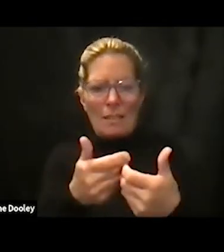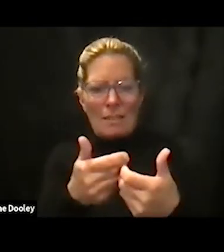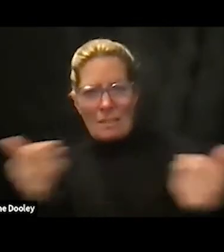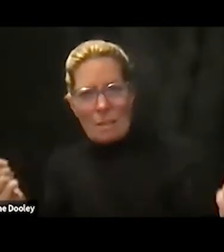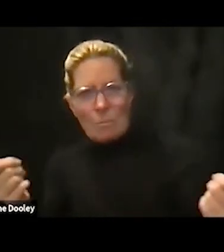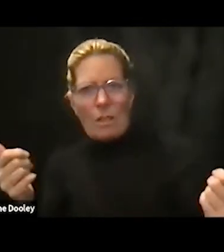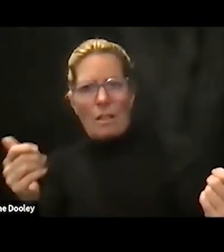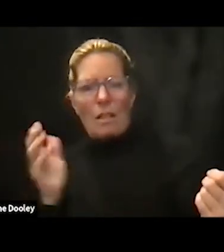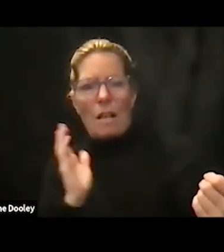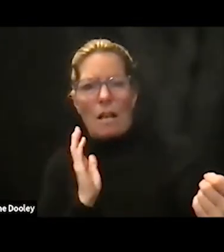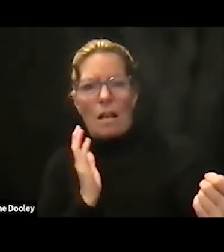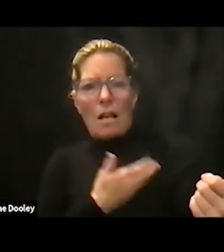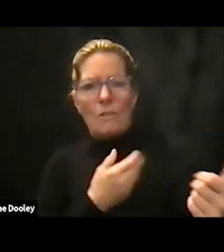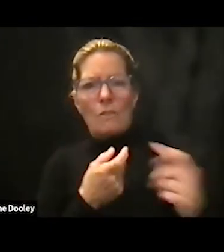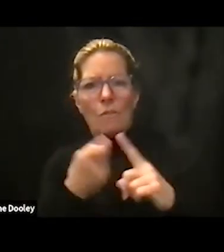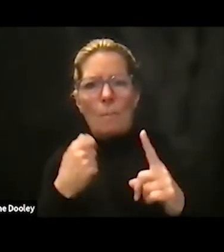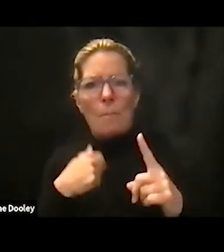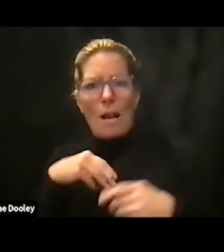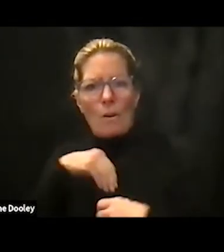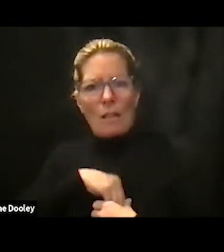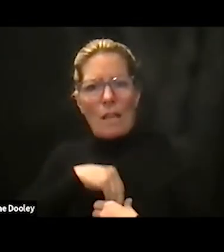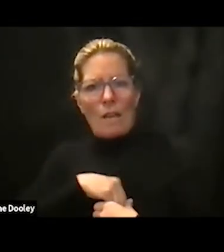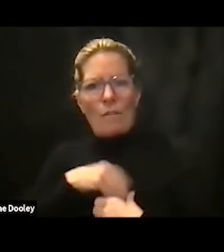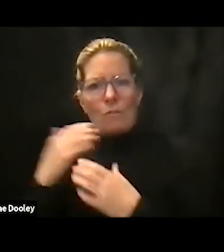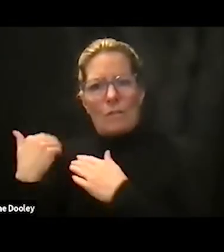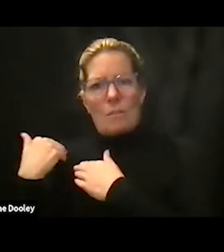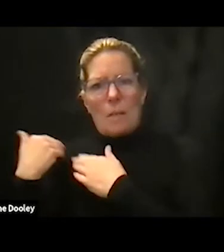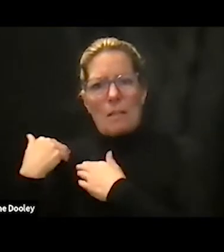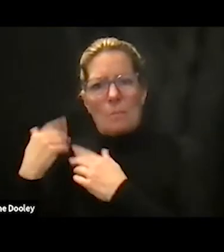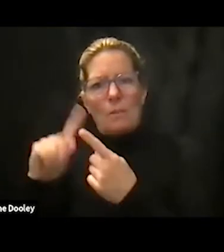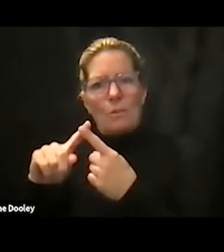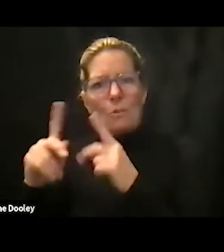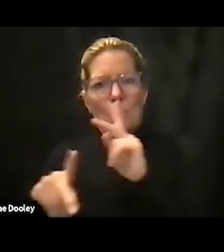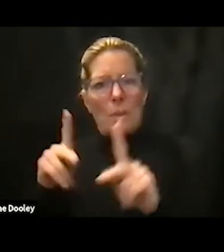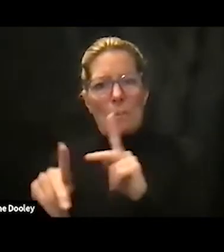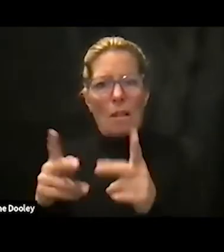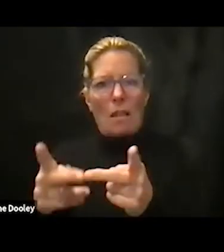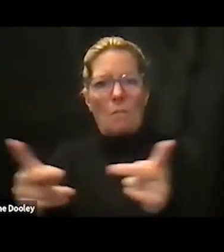us from our inherent responsibilities to people and place.